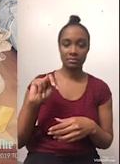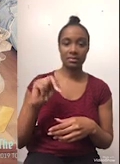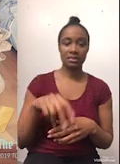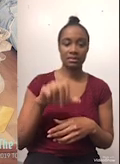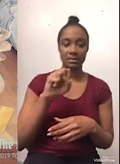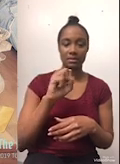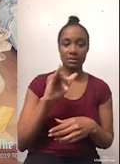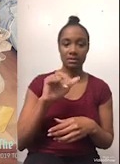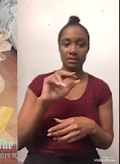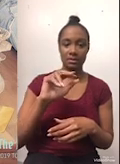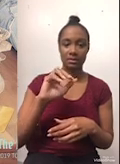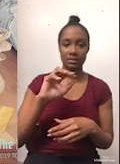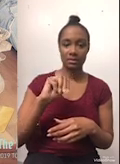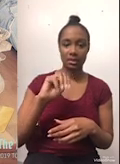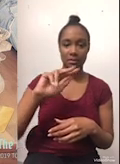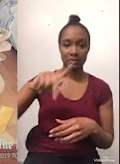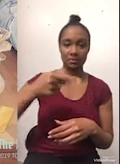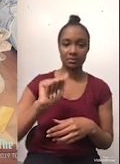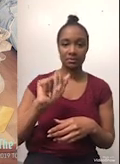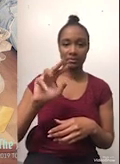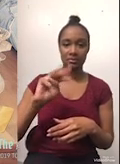to Charlie Pooch's Attention as well.